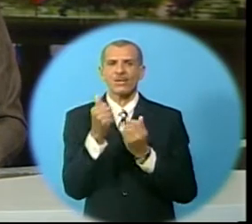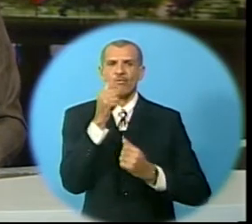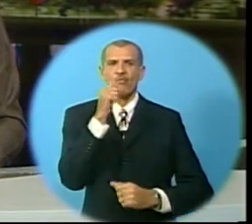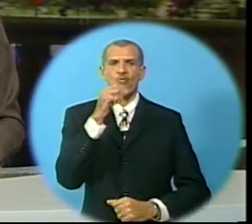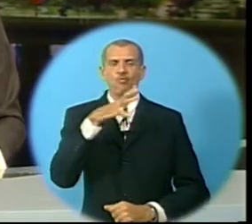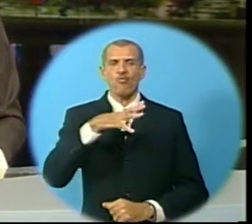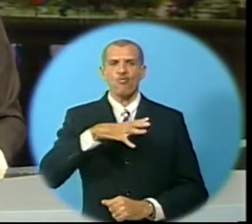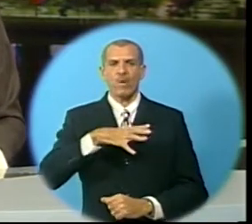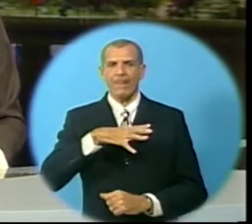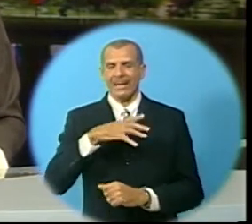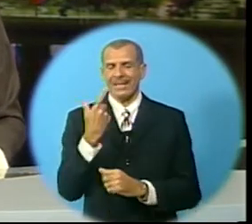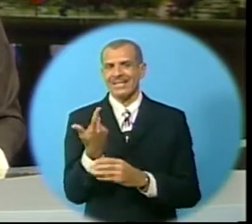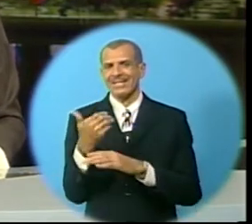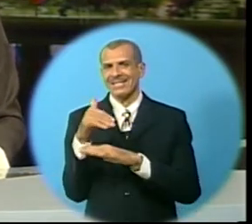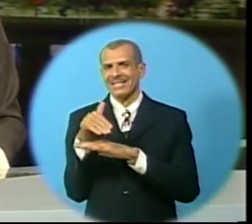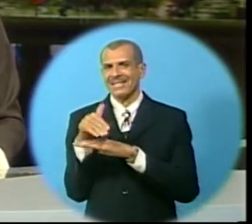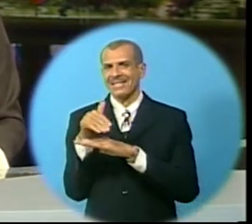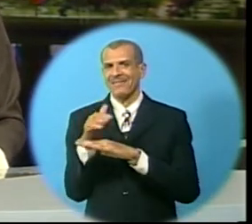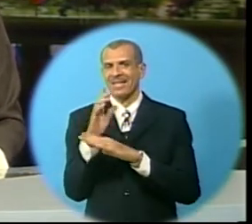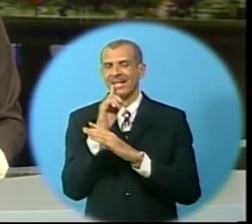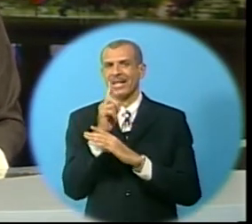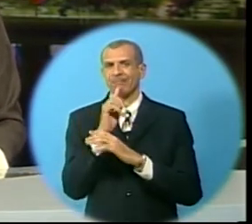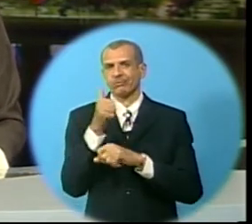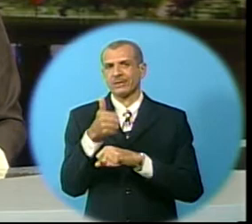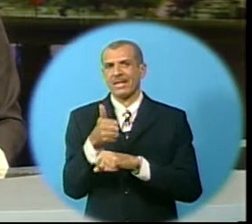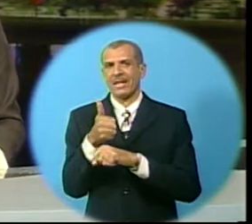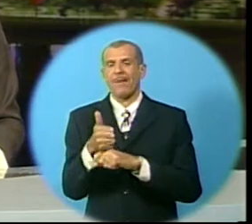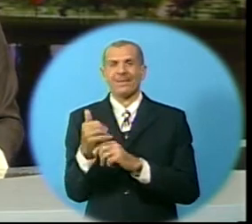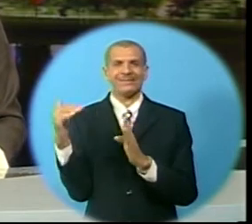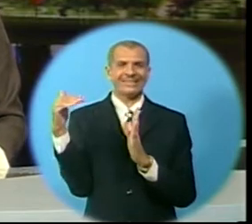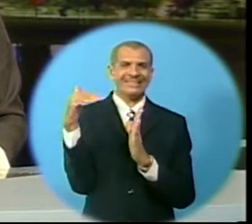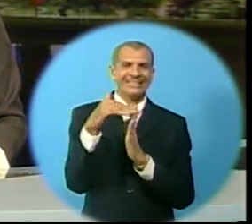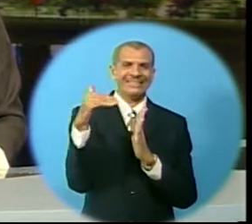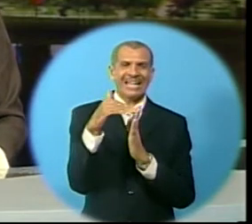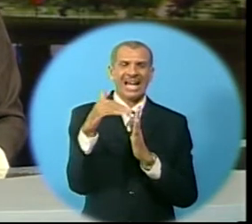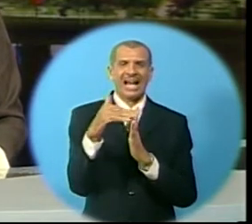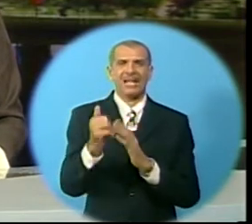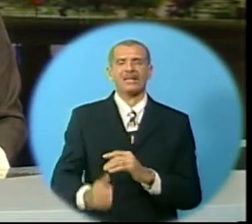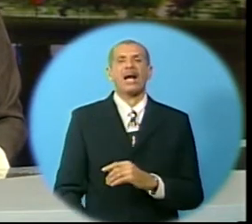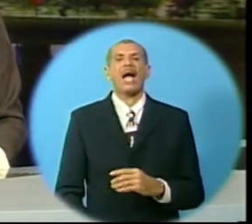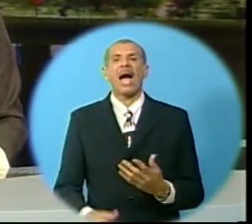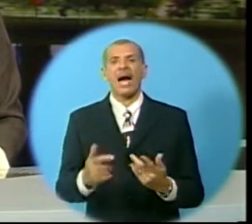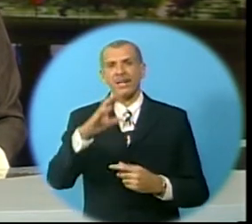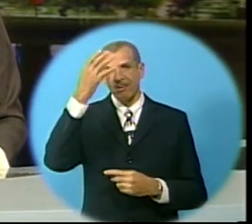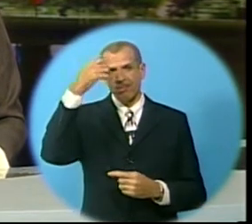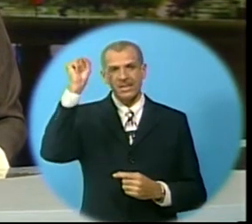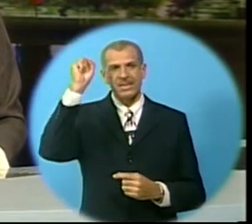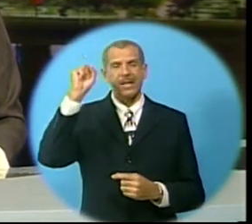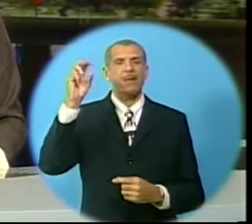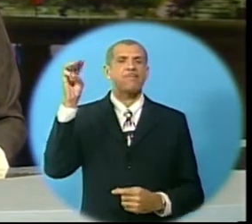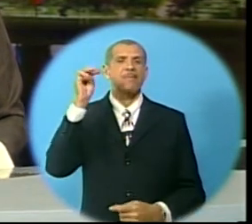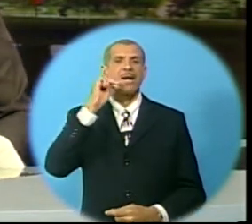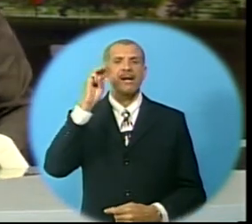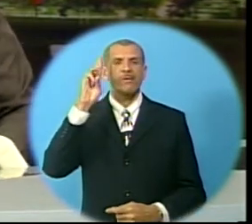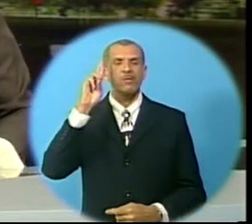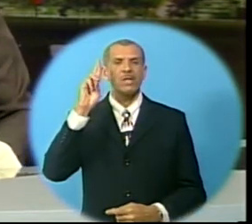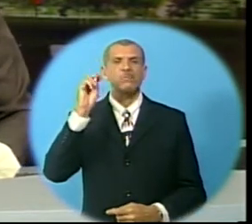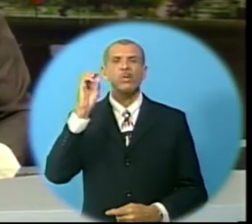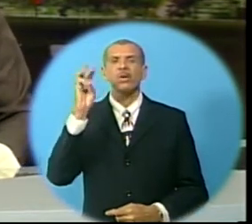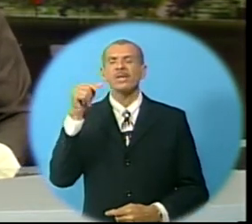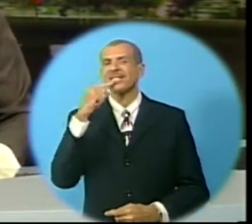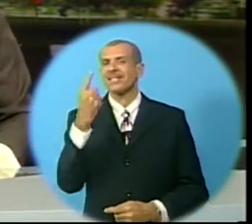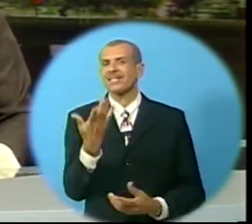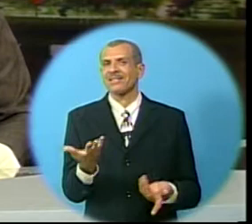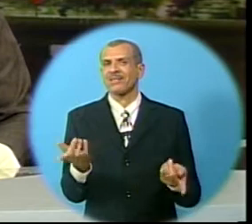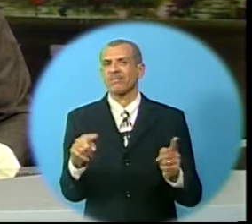of Women is this evening condemning the vicious attack. Now President Marilyn Rice Bowen says the